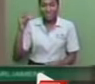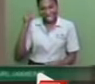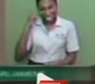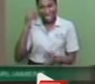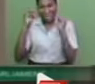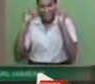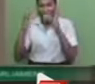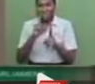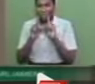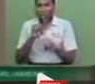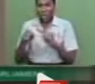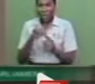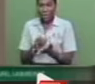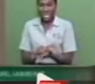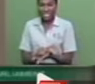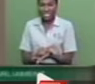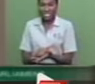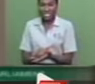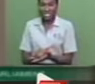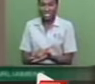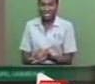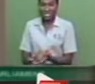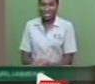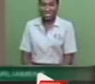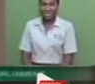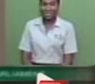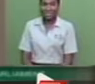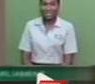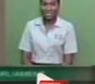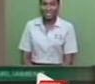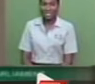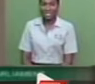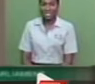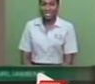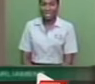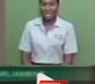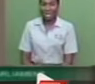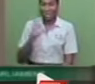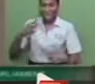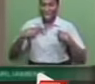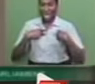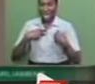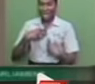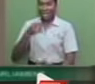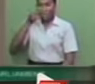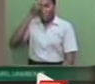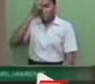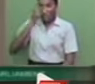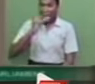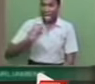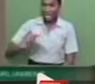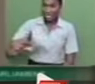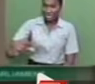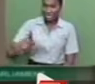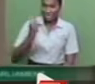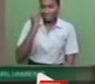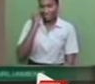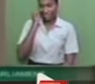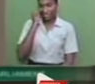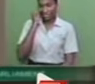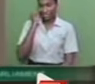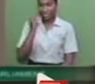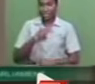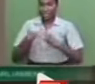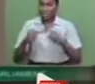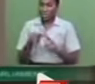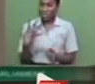coastal and riverine, boasting about it. Patrol unit. When the purchase of vessels for this unit will average close